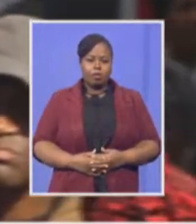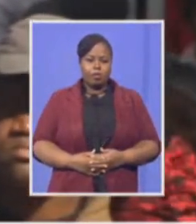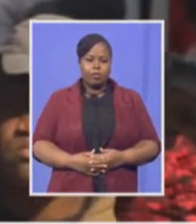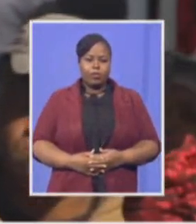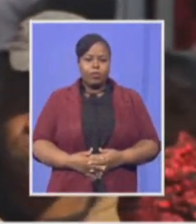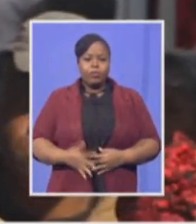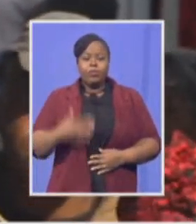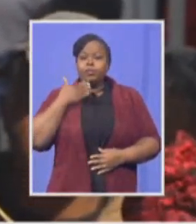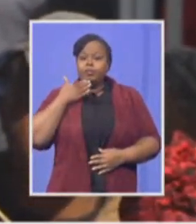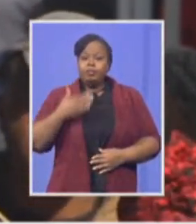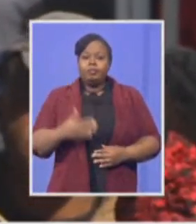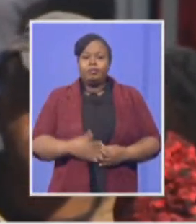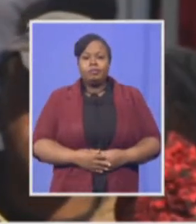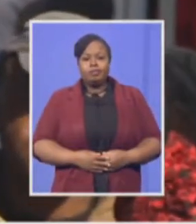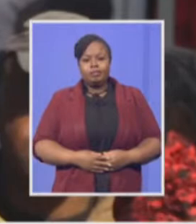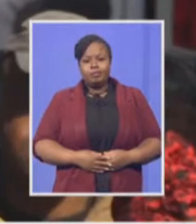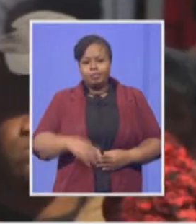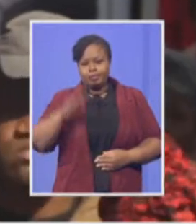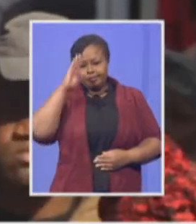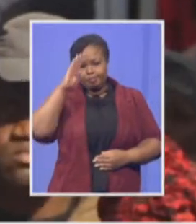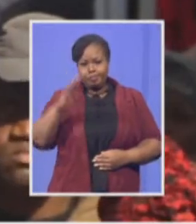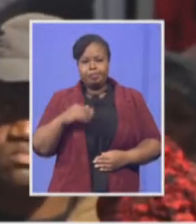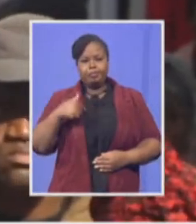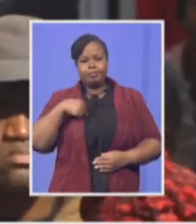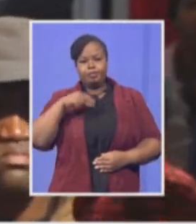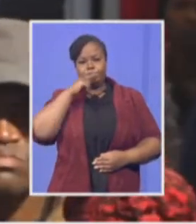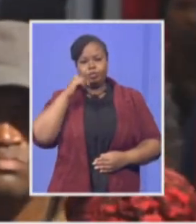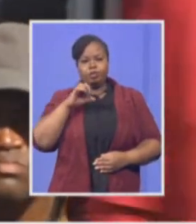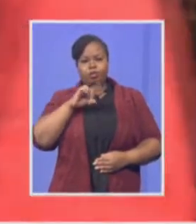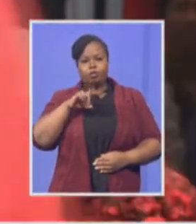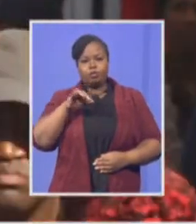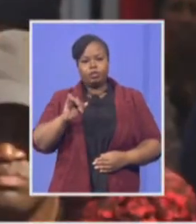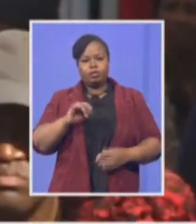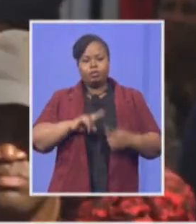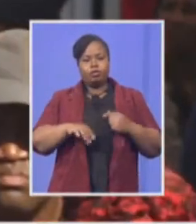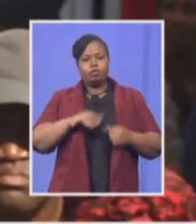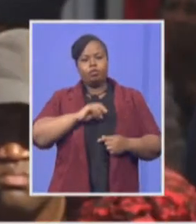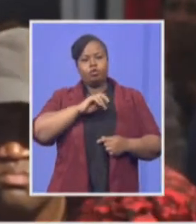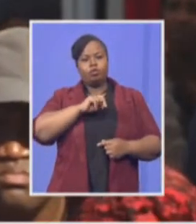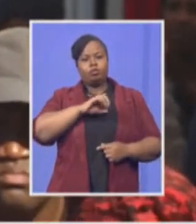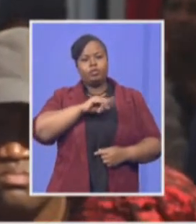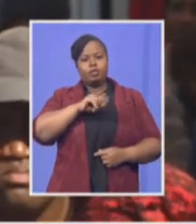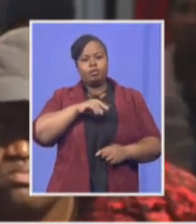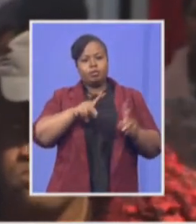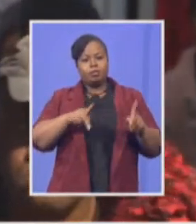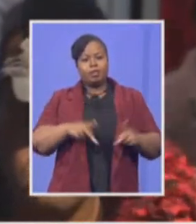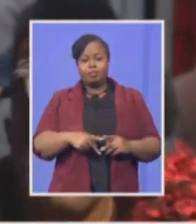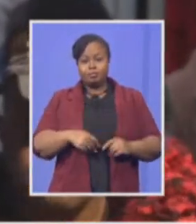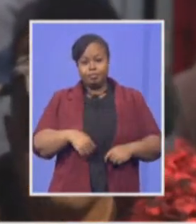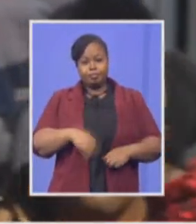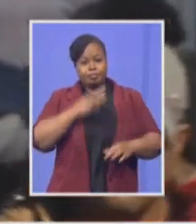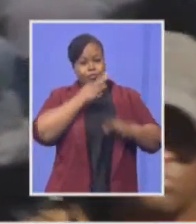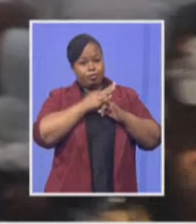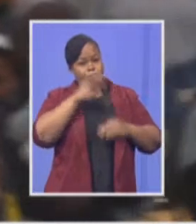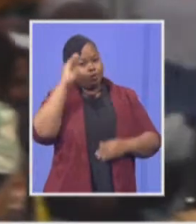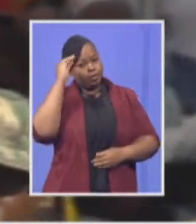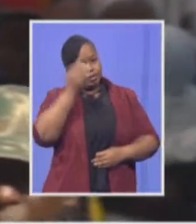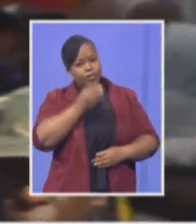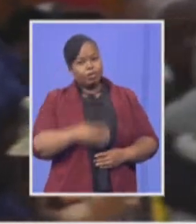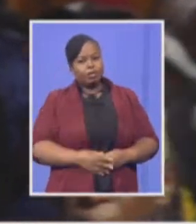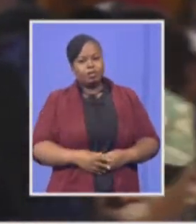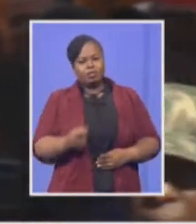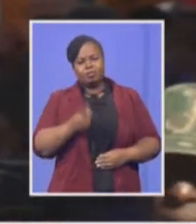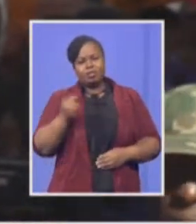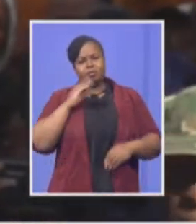Siyabonga mfethu. Sanibona abahlali igama uLloyd ngikhona khona la eNomzamo Park. Bawucela sebethethile abantu